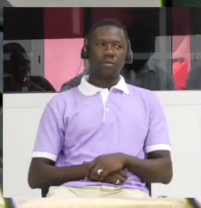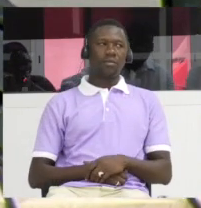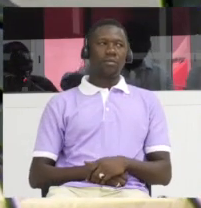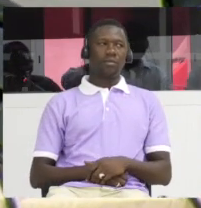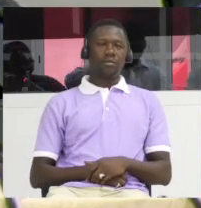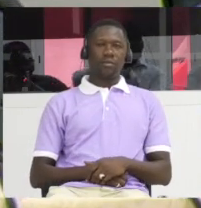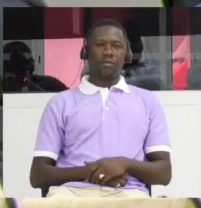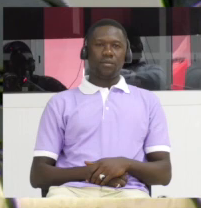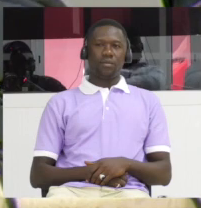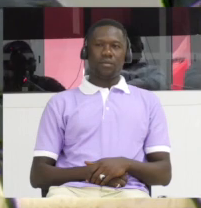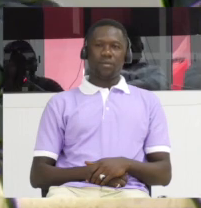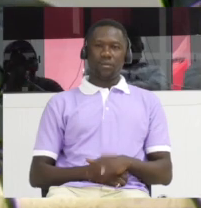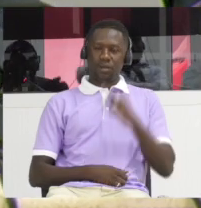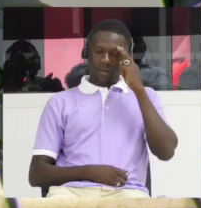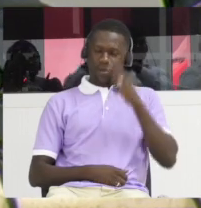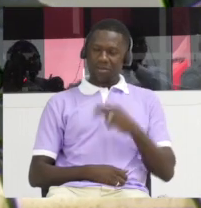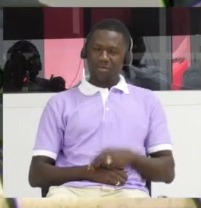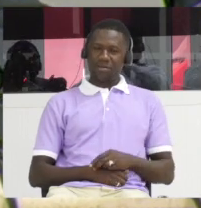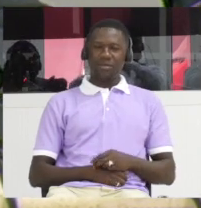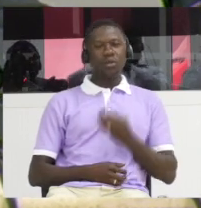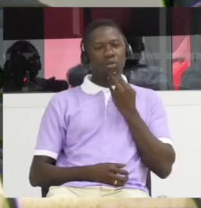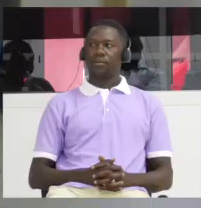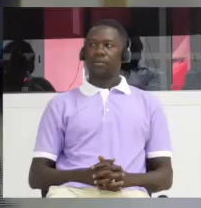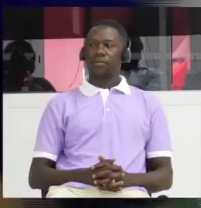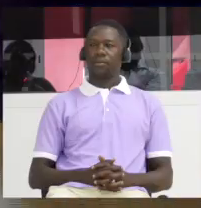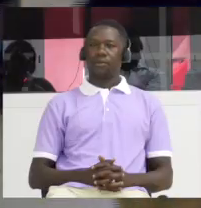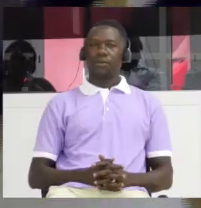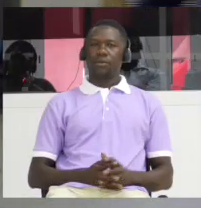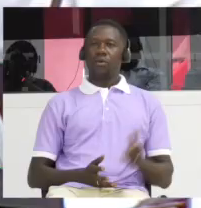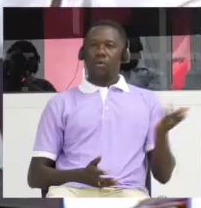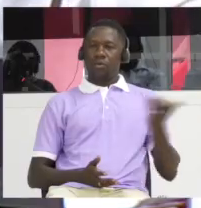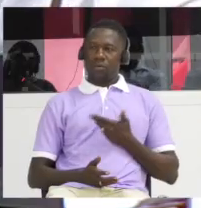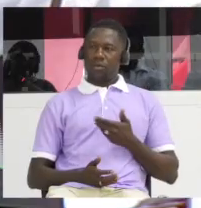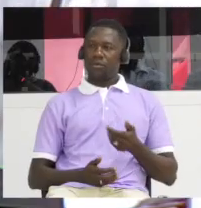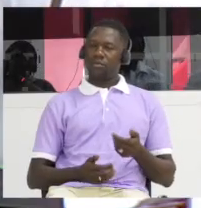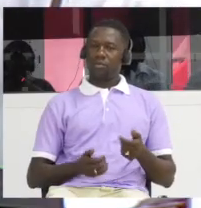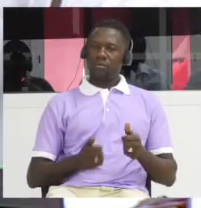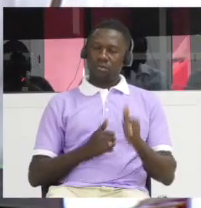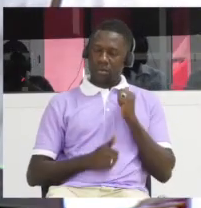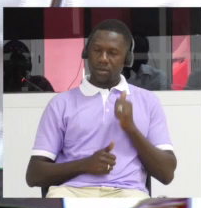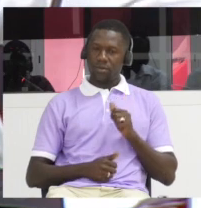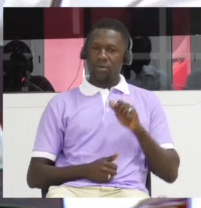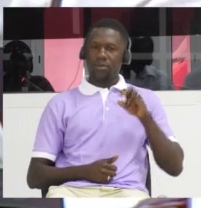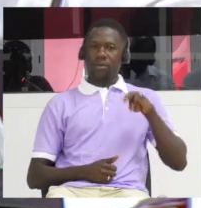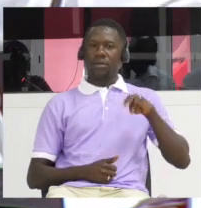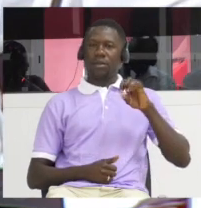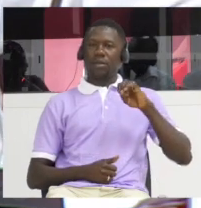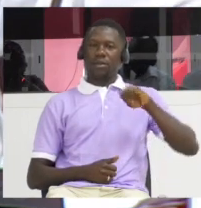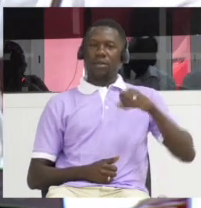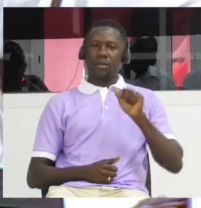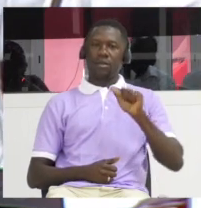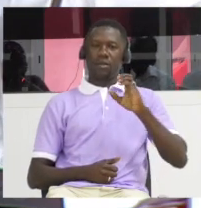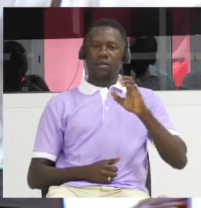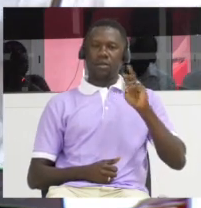Thank you very much. Sorry being 5 minutes late. Welcome back, Mr. Jack. Are you ready